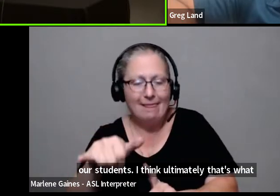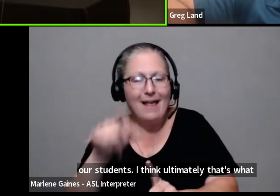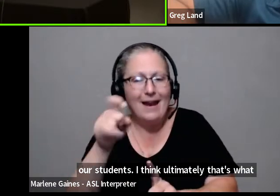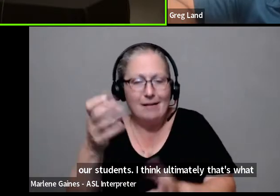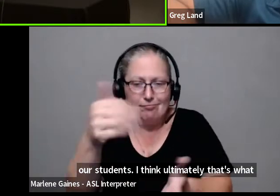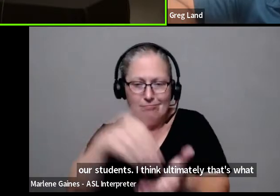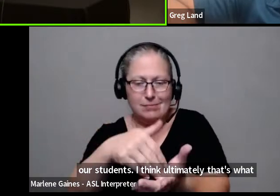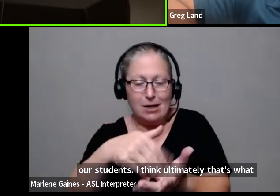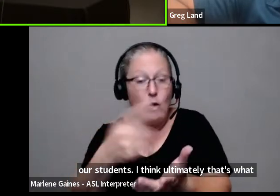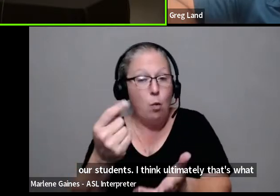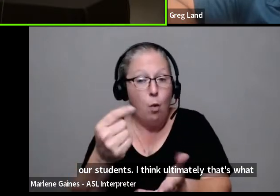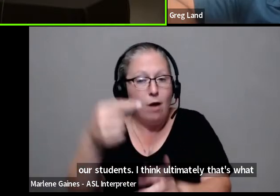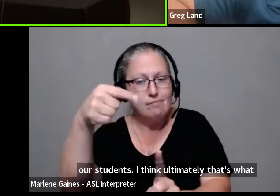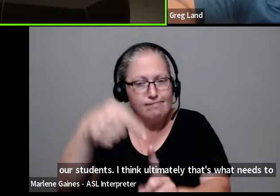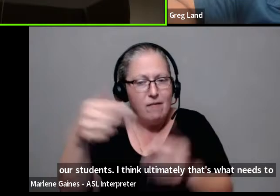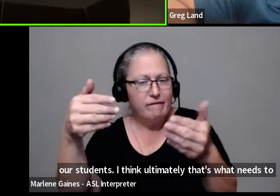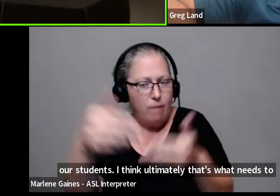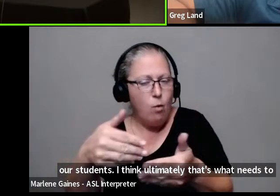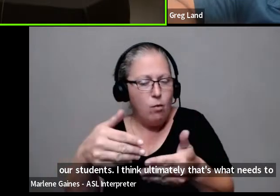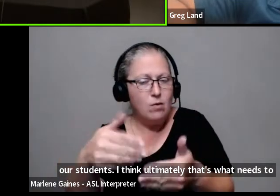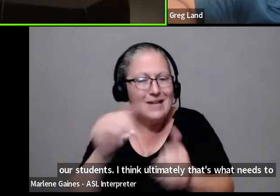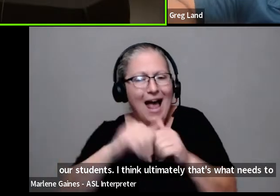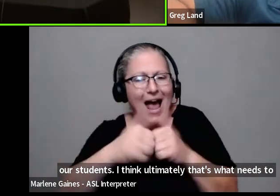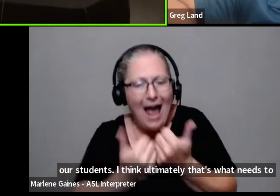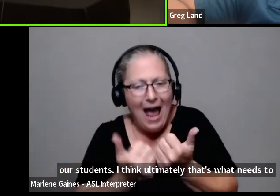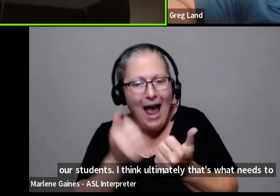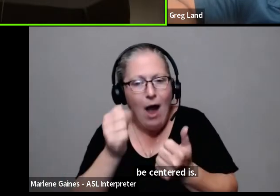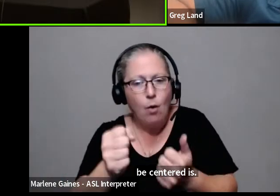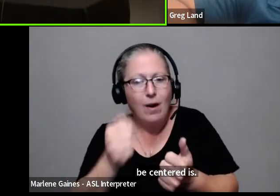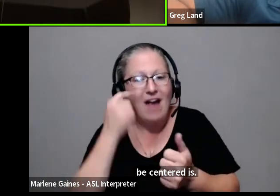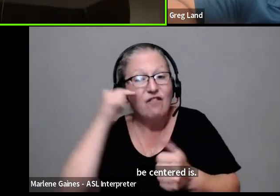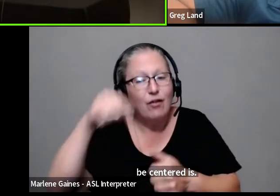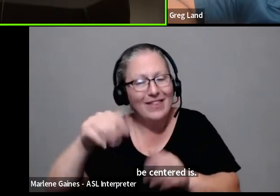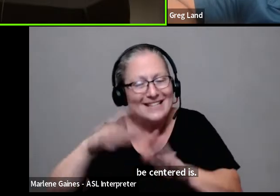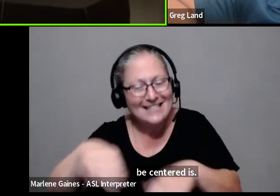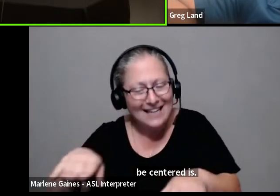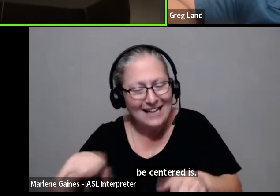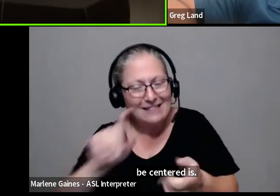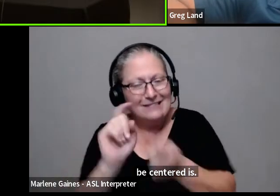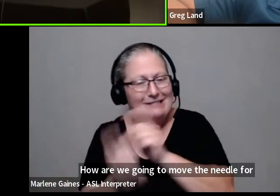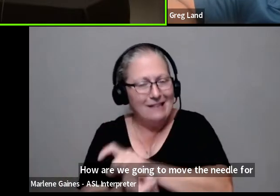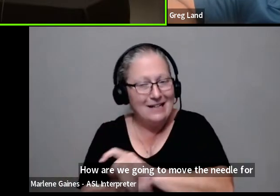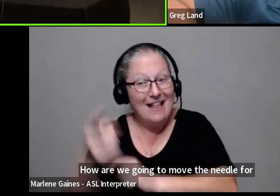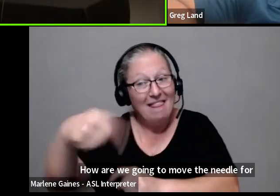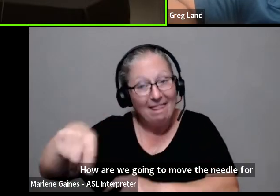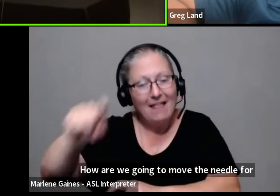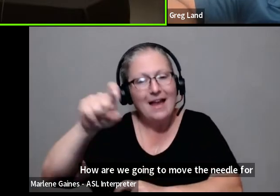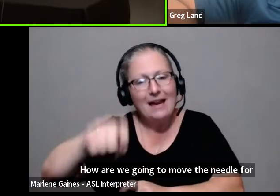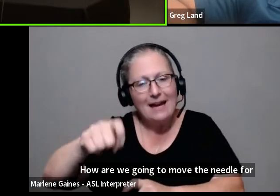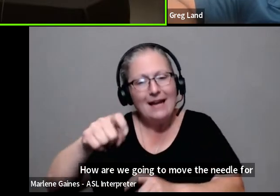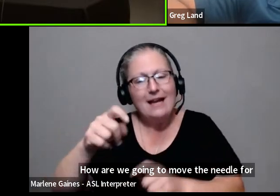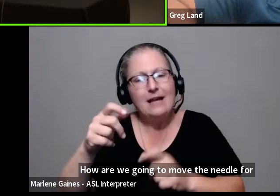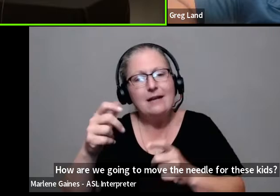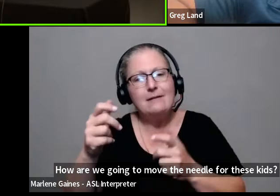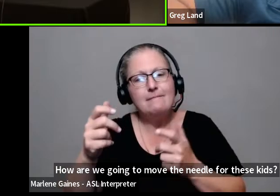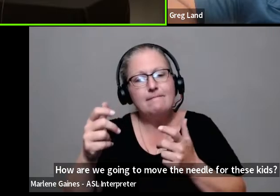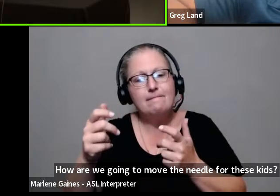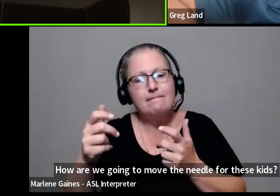centered is how are we going to move the needle for these kids? Because they need to